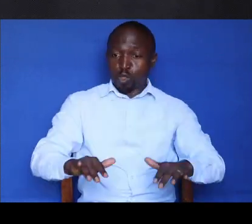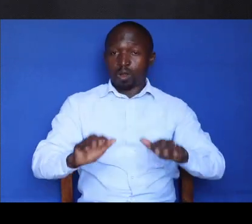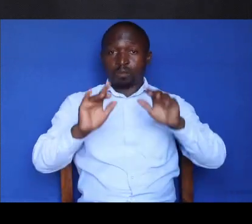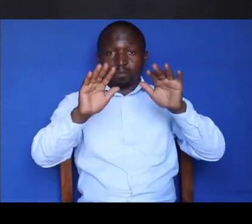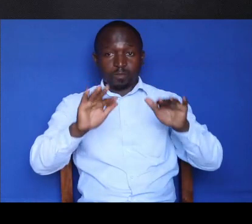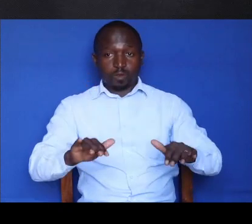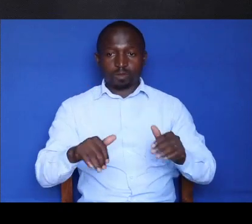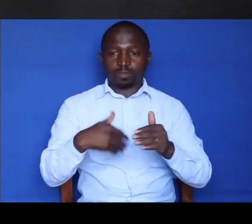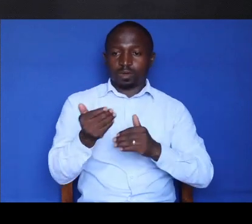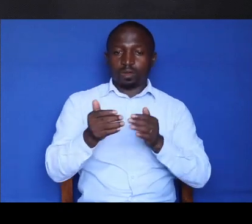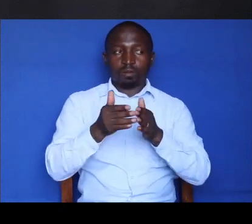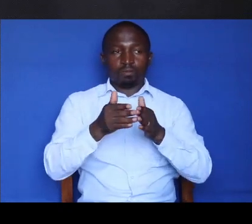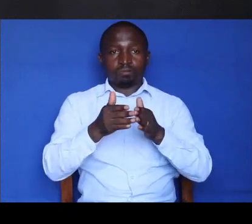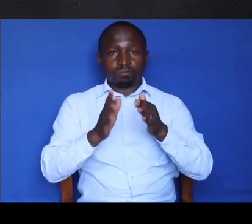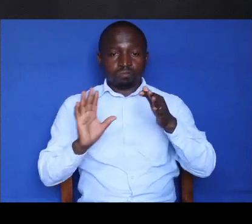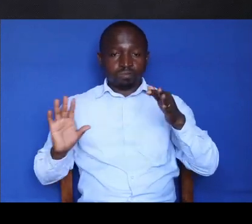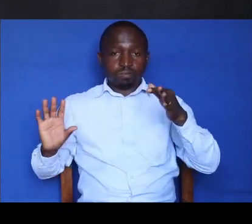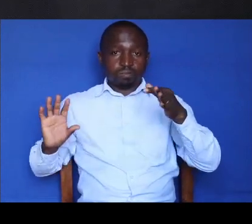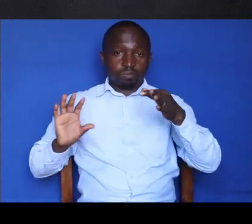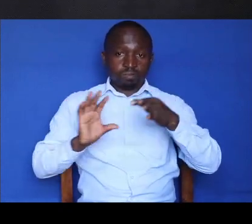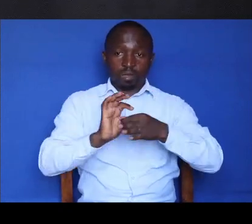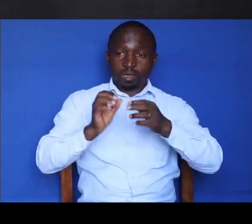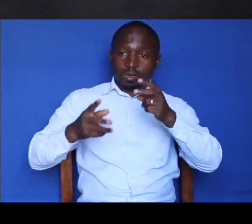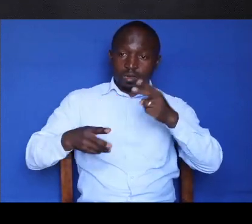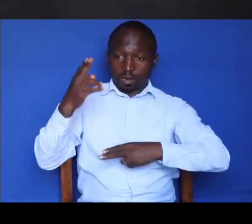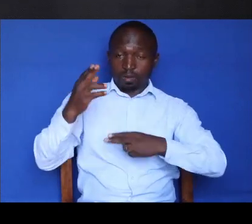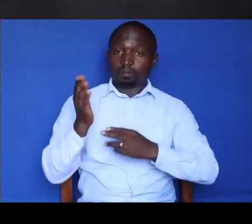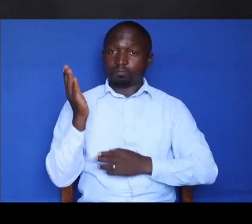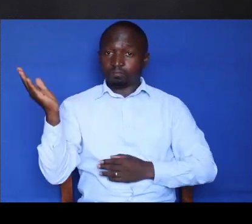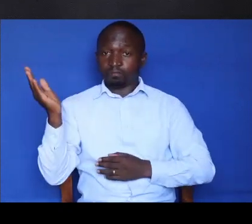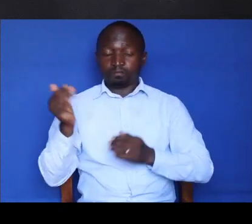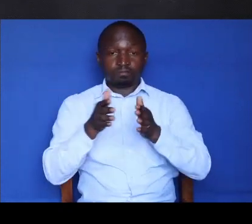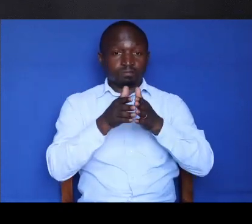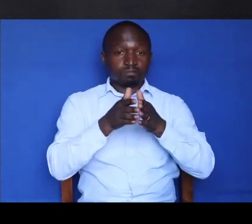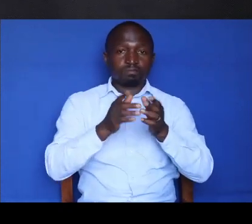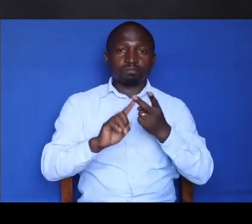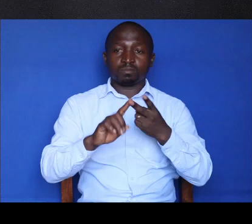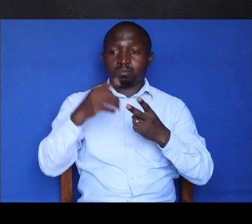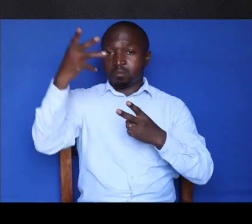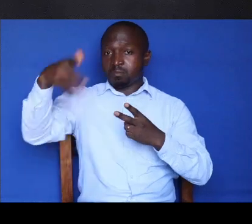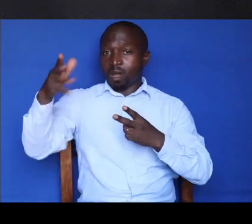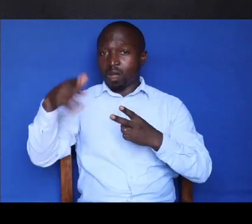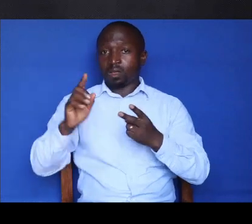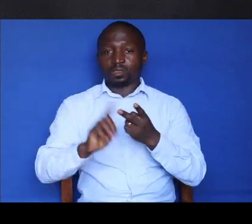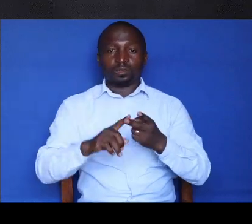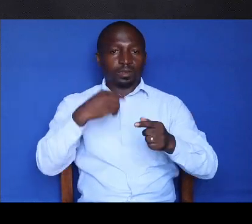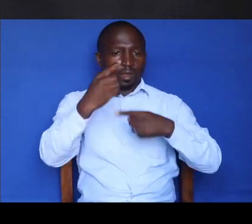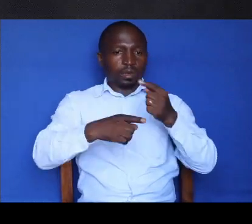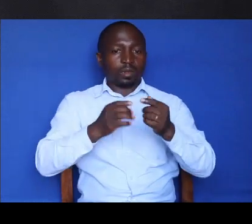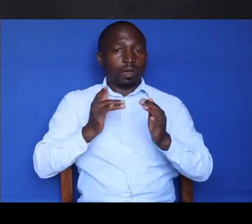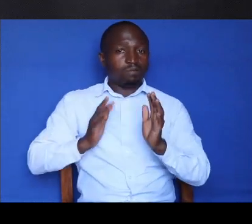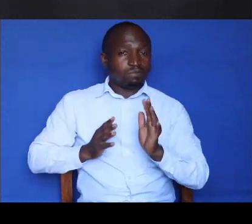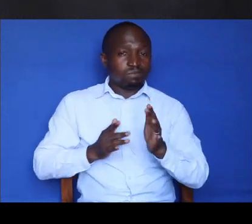get extended to here. As it gets extended, flow of water may